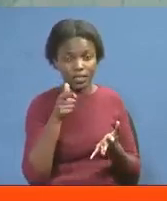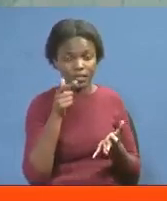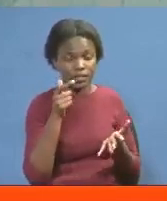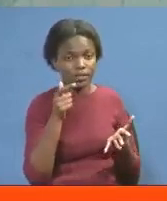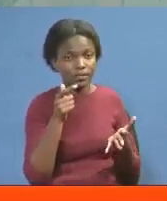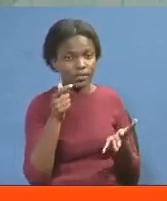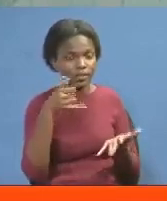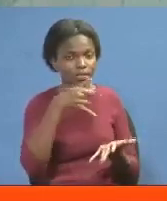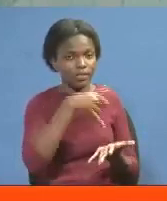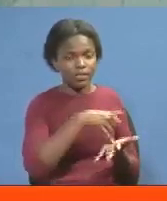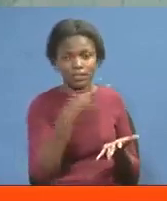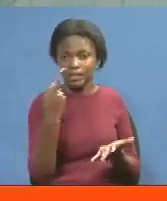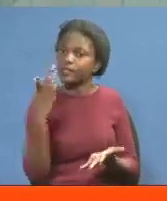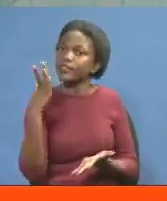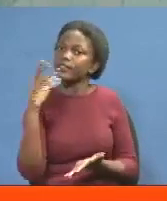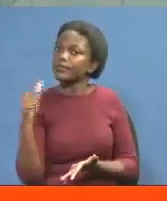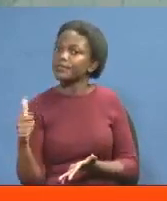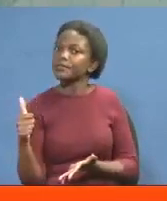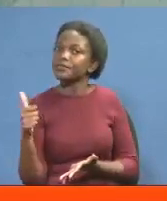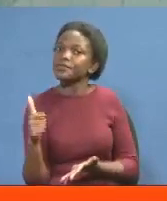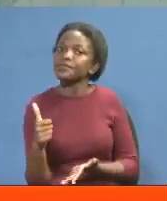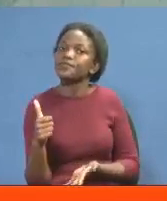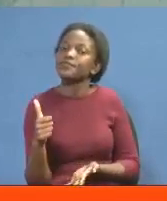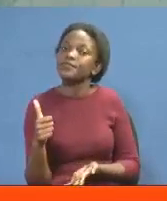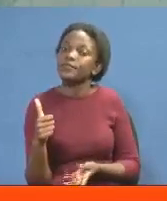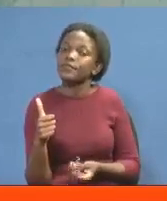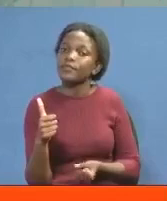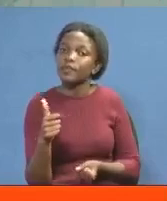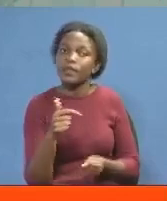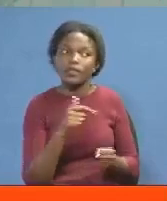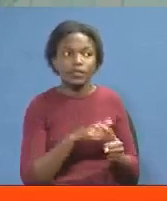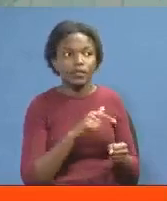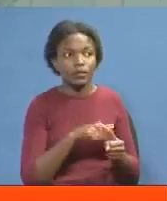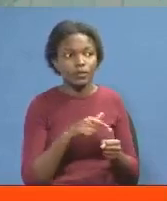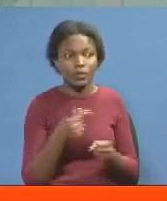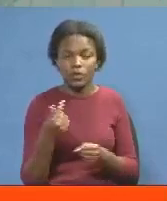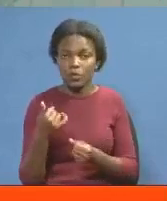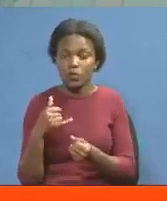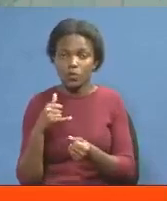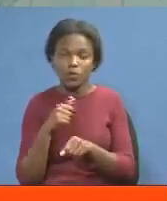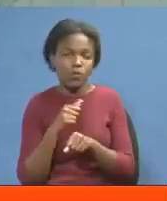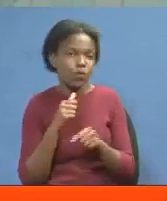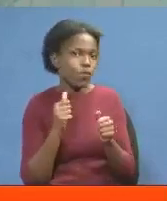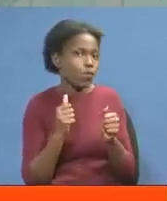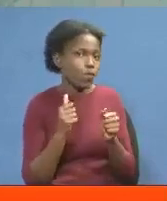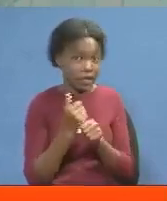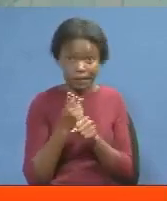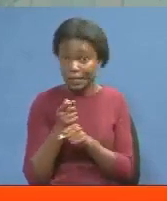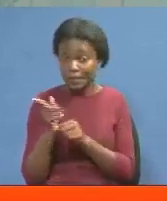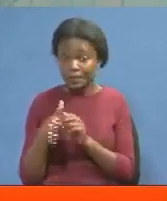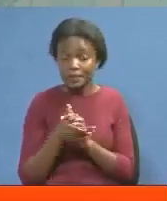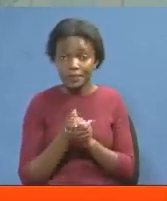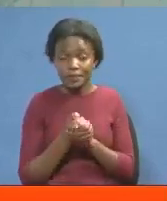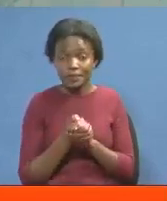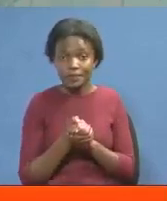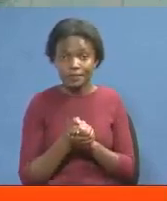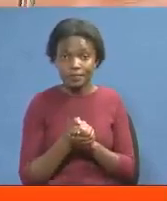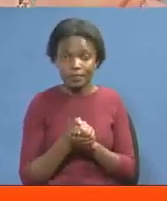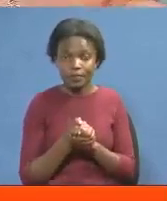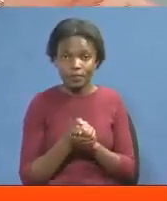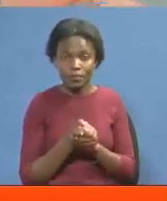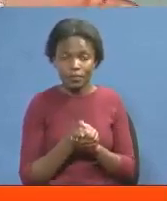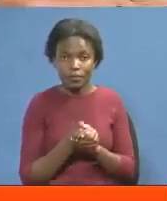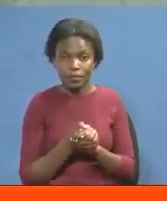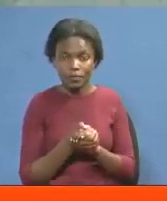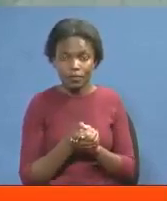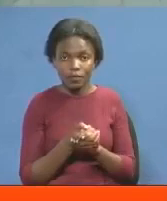each other, time to talk to each other, time to handle these issues. It's even time to put a security plan for the refugee camps. Go